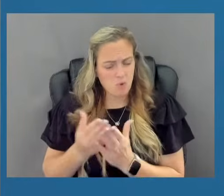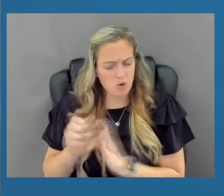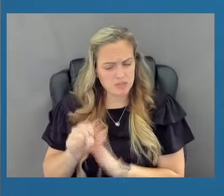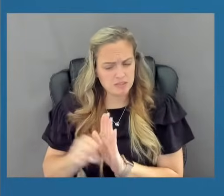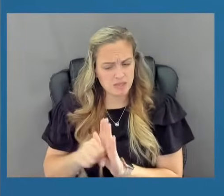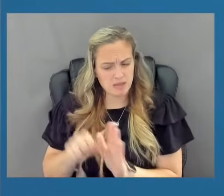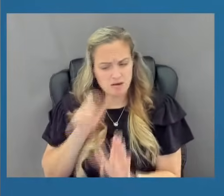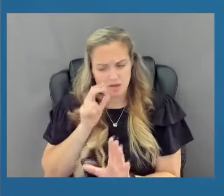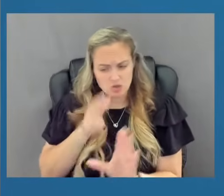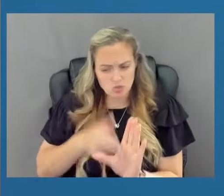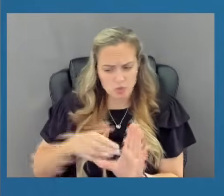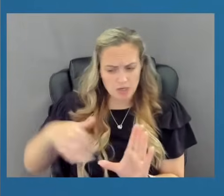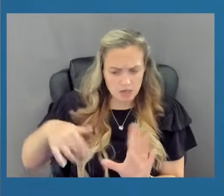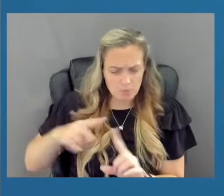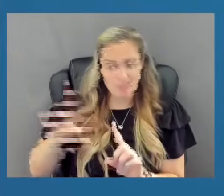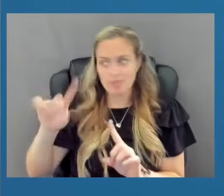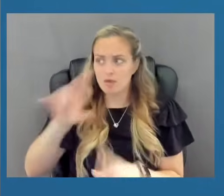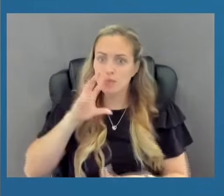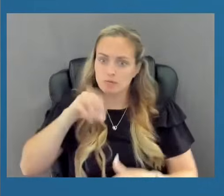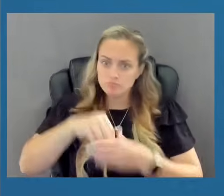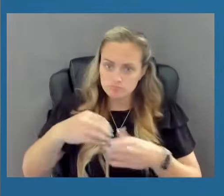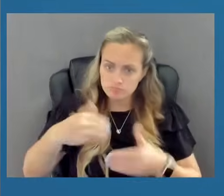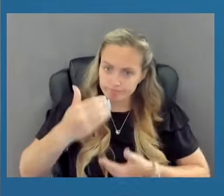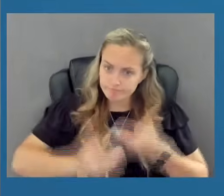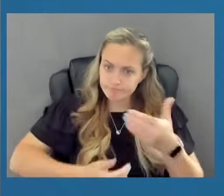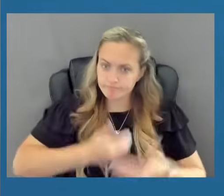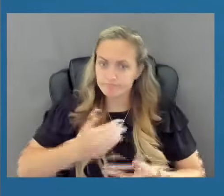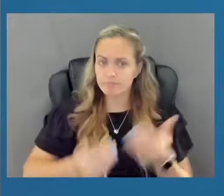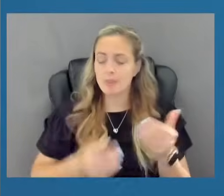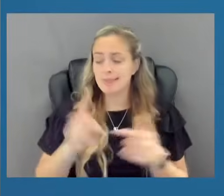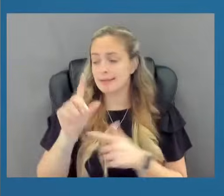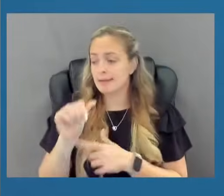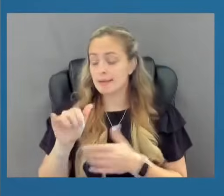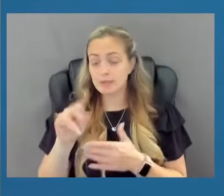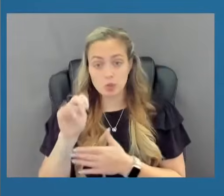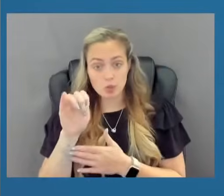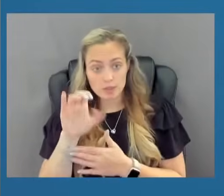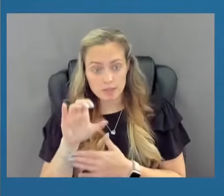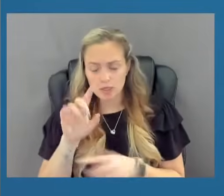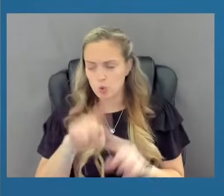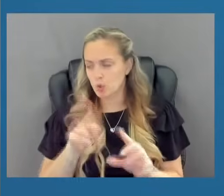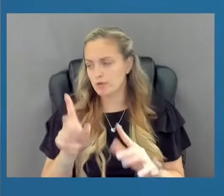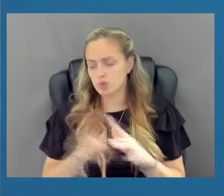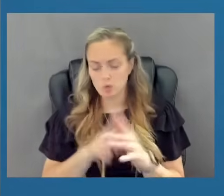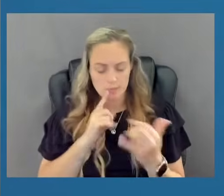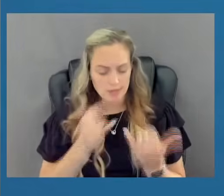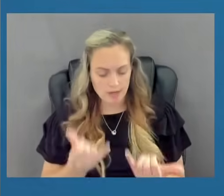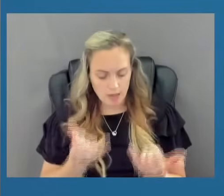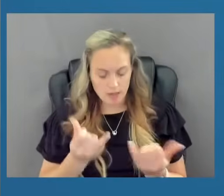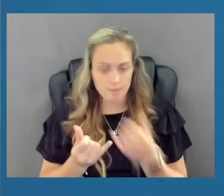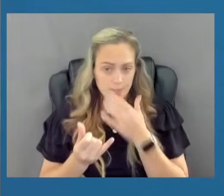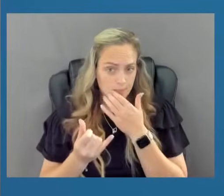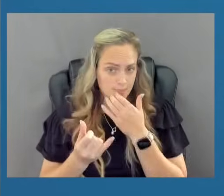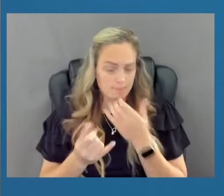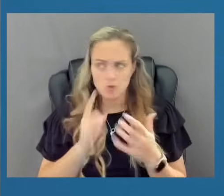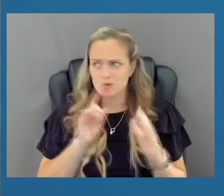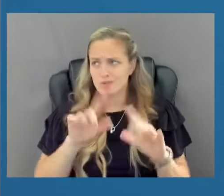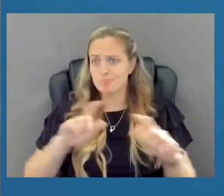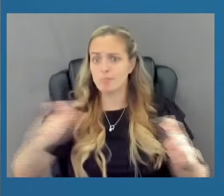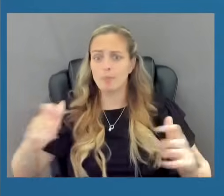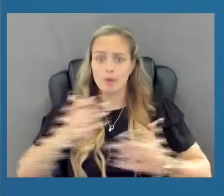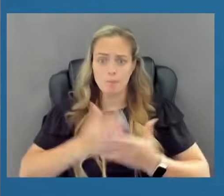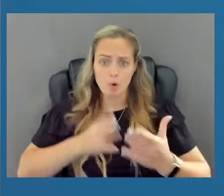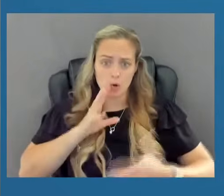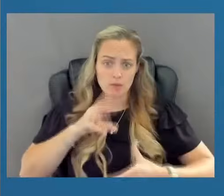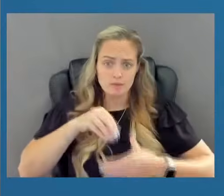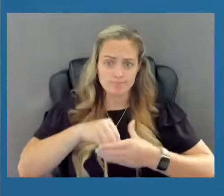joined in this effort. And the DAs in New York City who could not join us here today were an extraordinary part of this journey, as well as